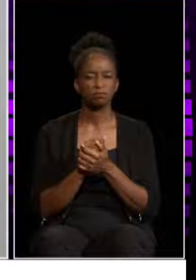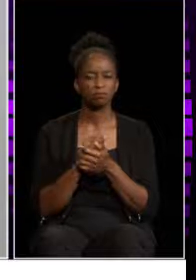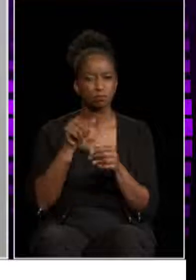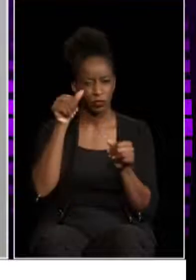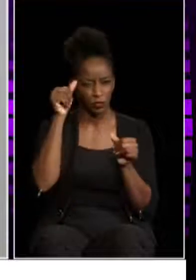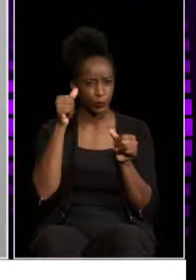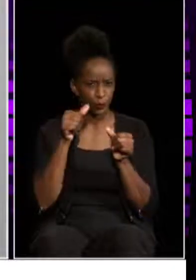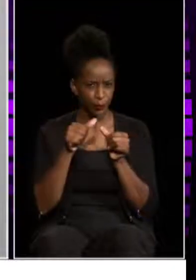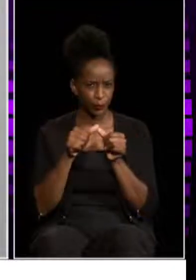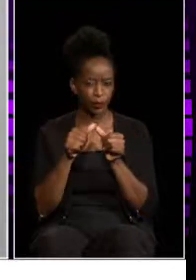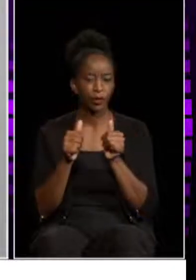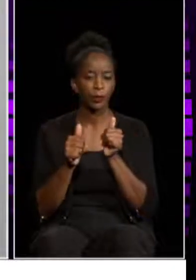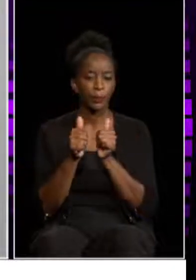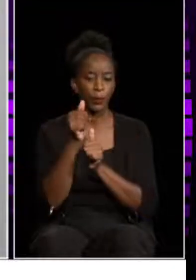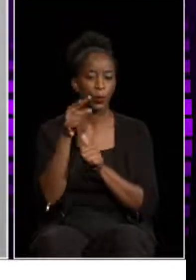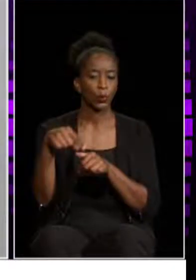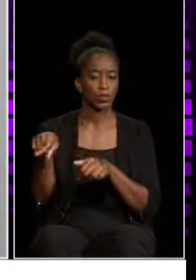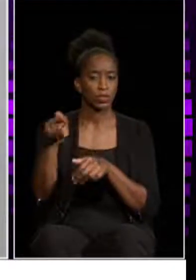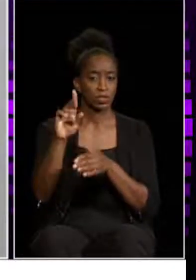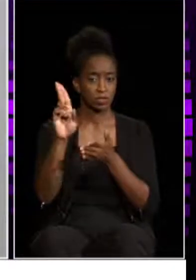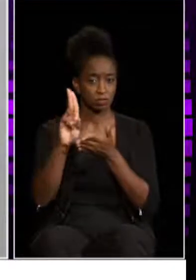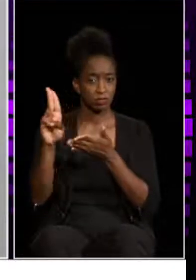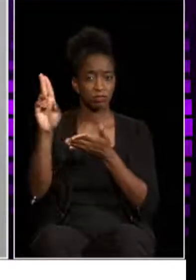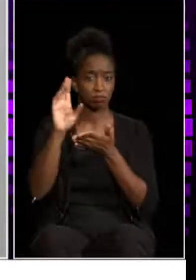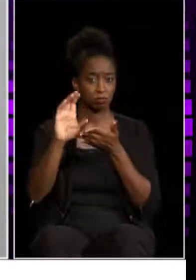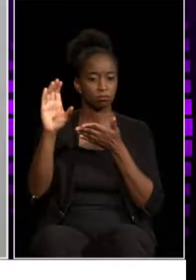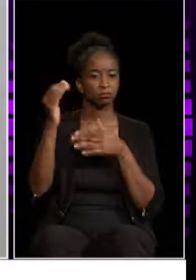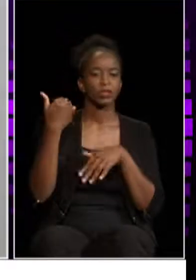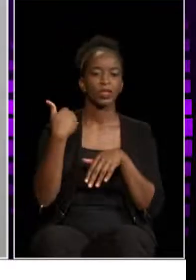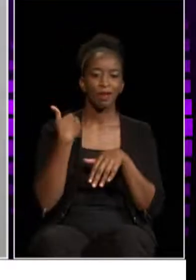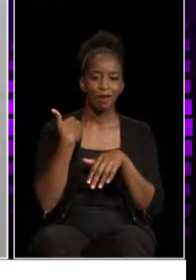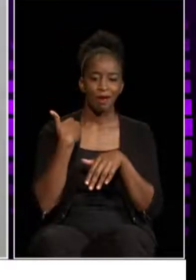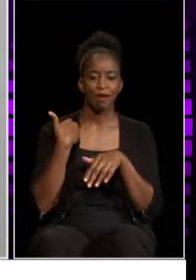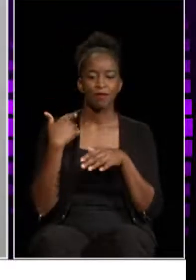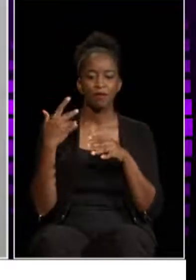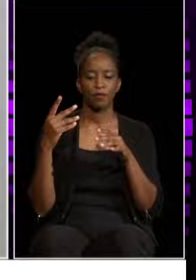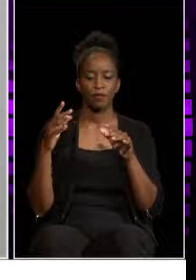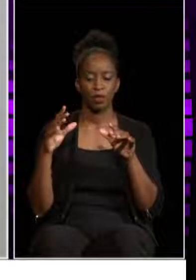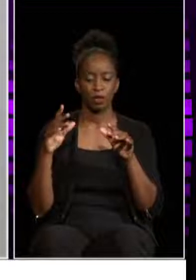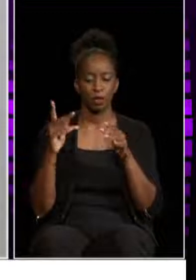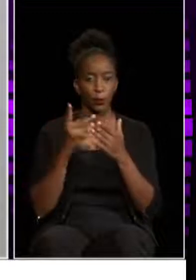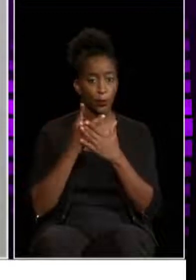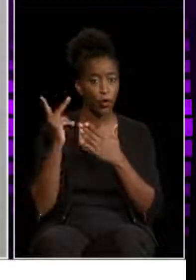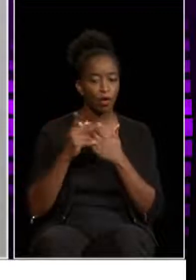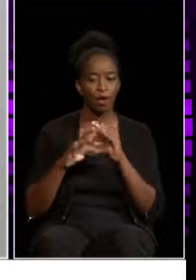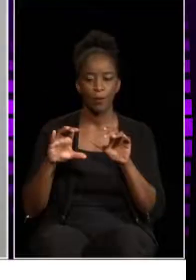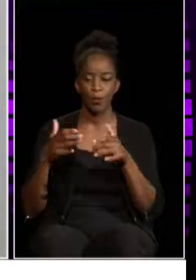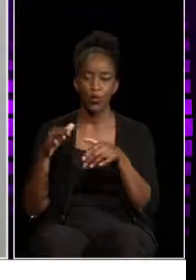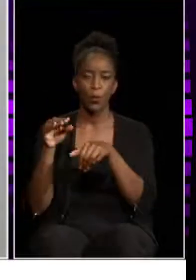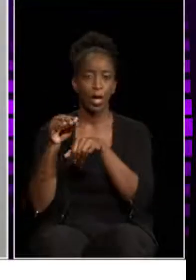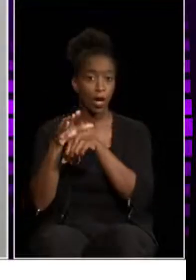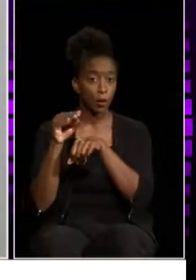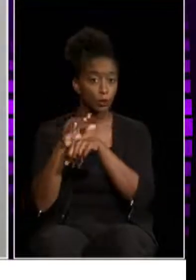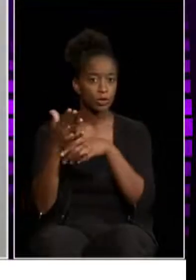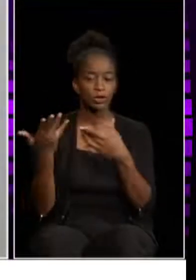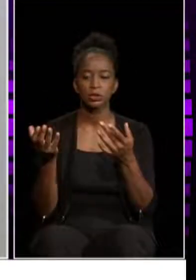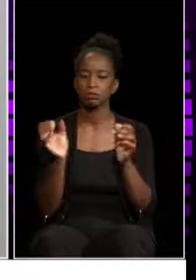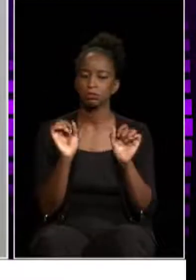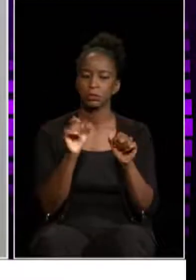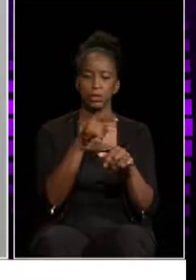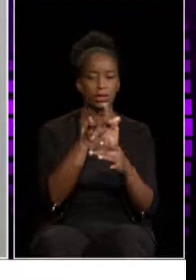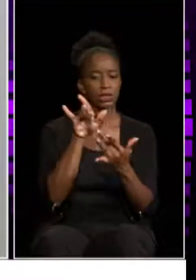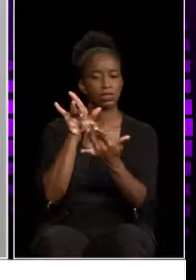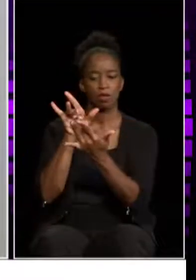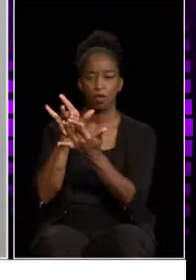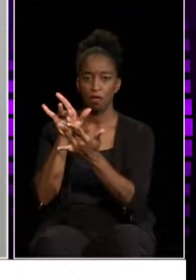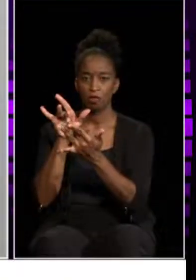the tertiary level institutions have some sort of counseling program. So you can always reach out to either the guidance counselor, the